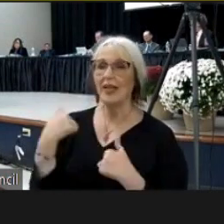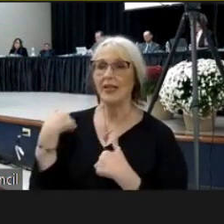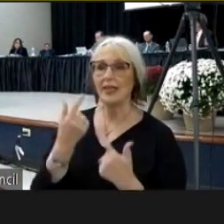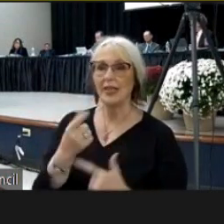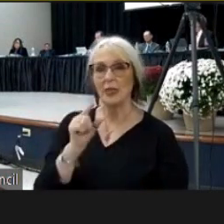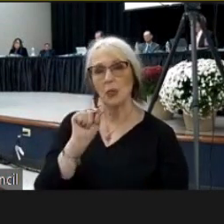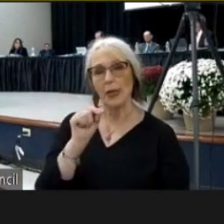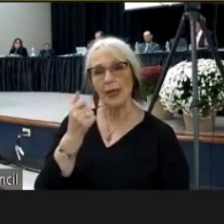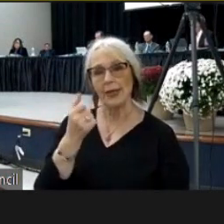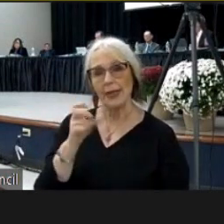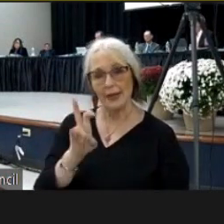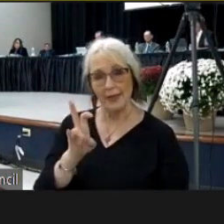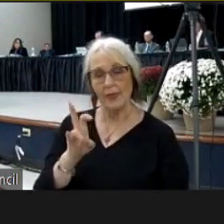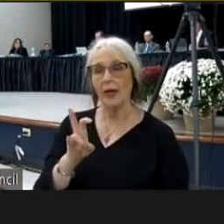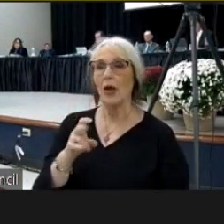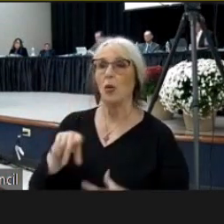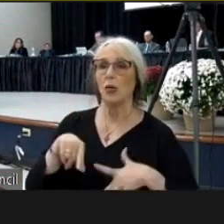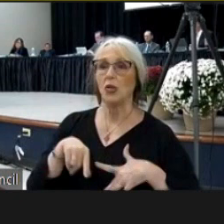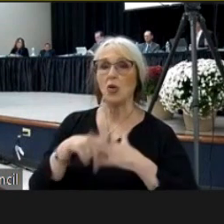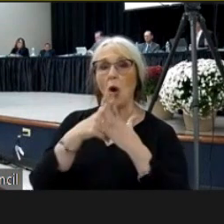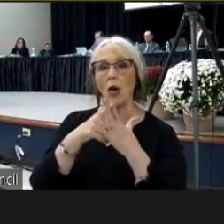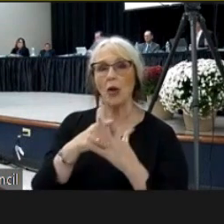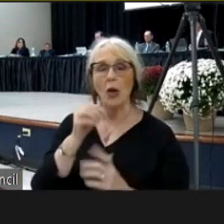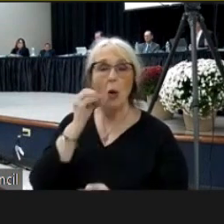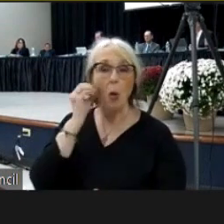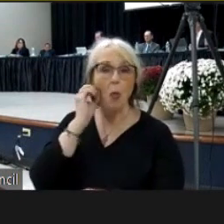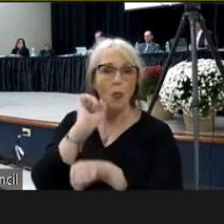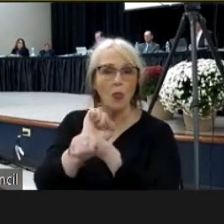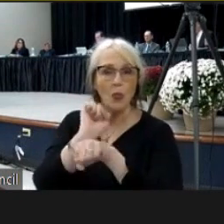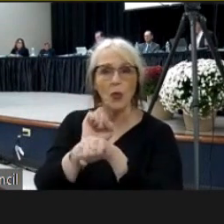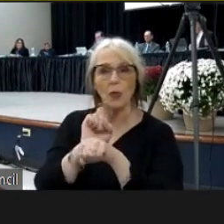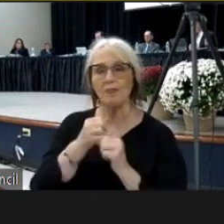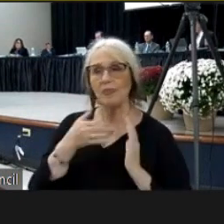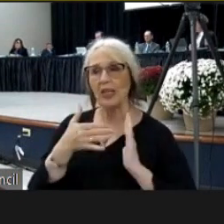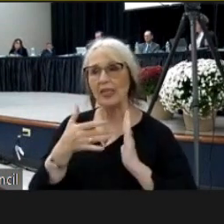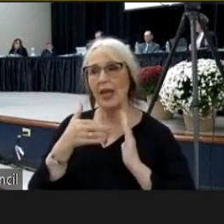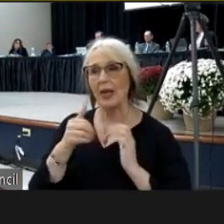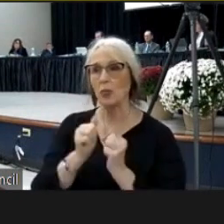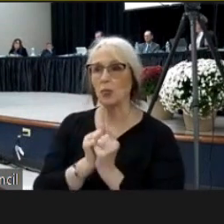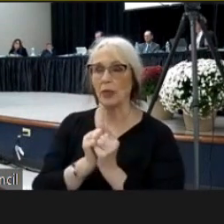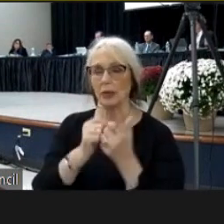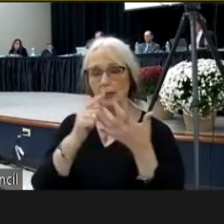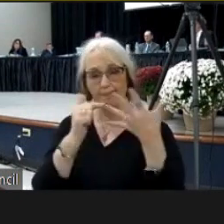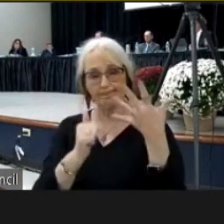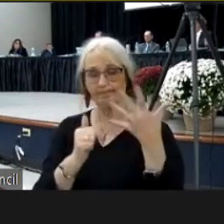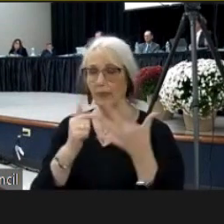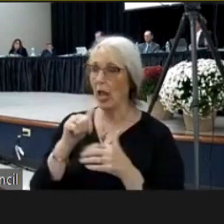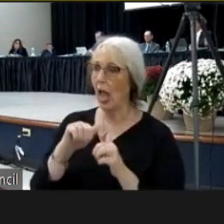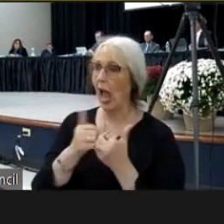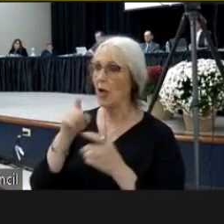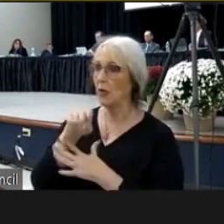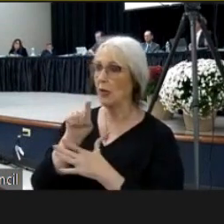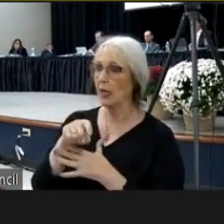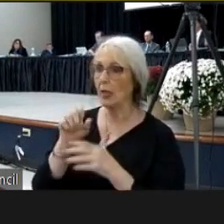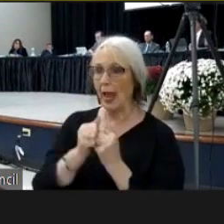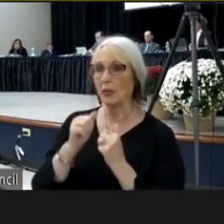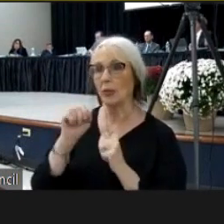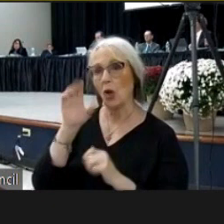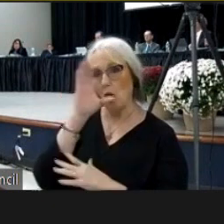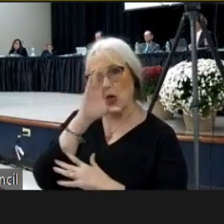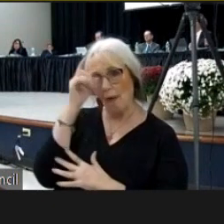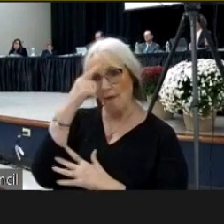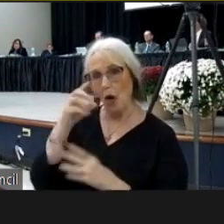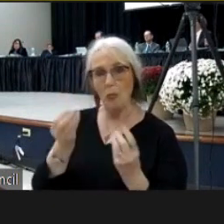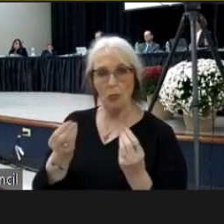we've launched into doing that homework of studying what the criteria need to be as we explore property acquisition.